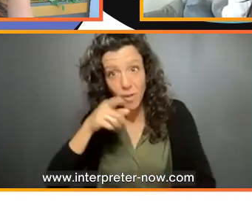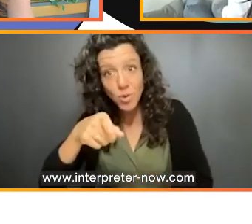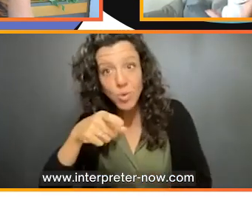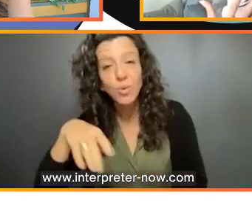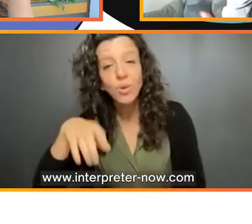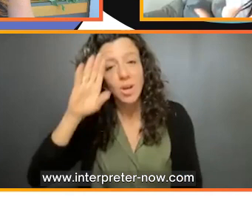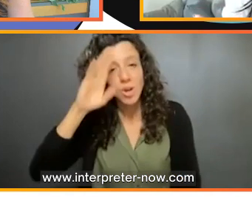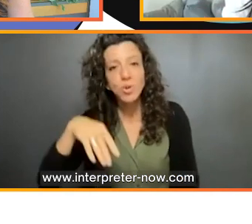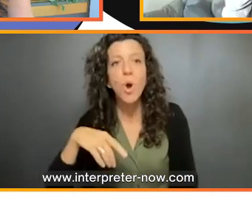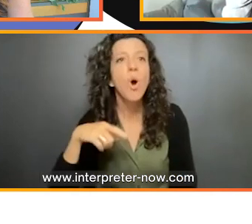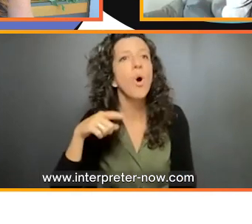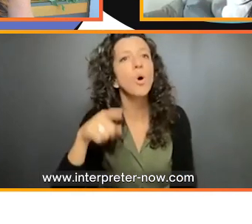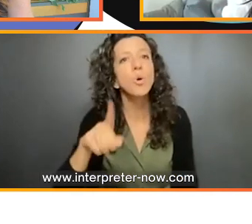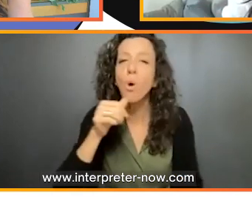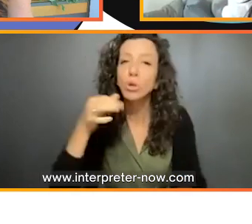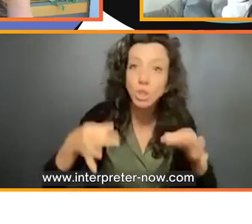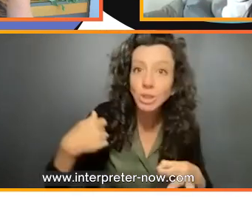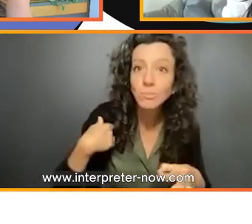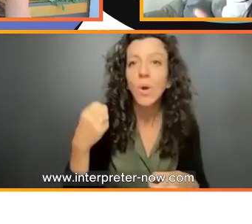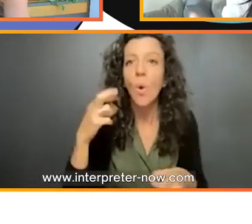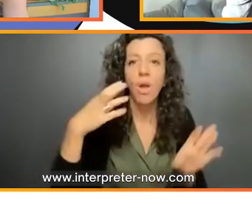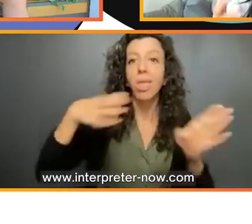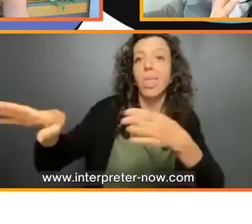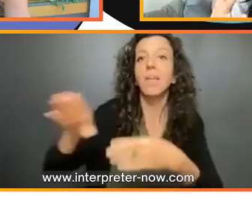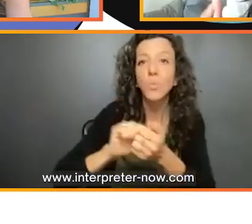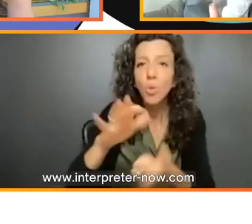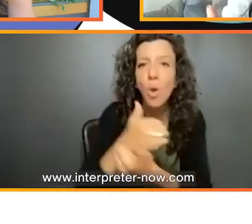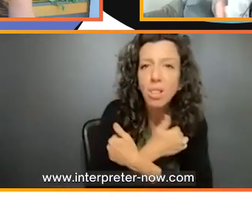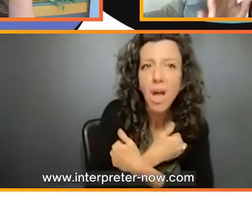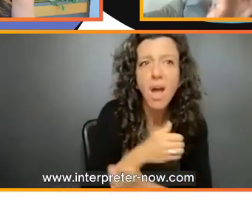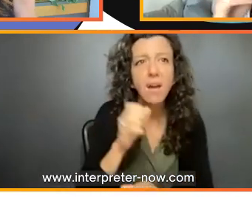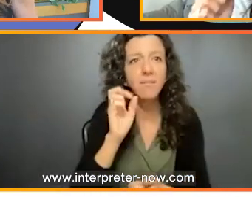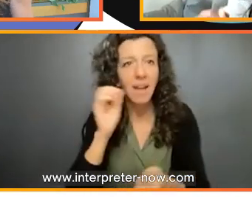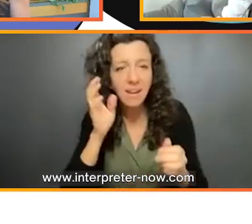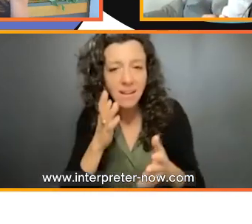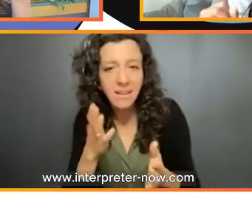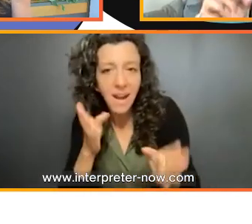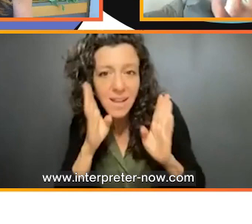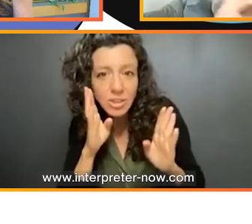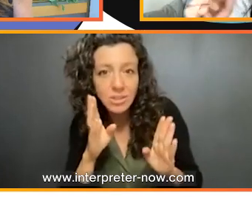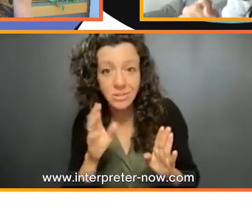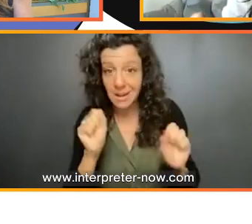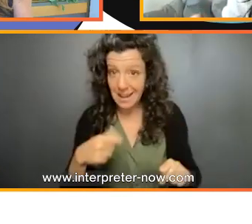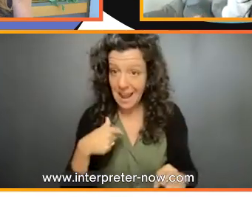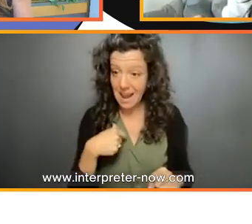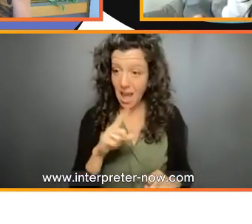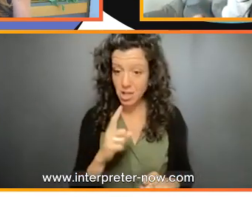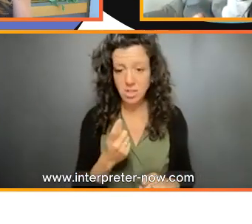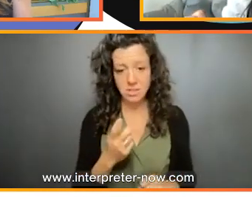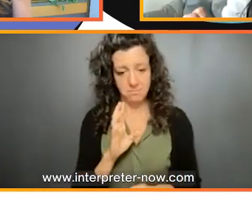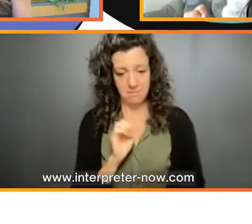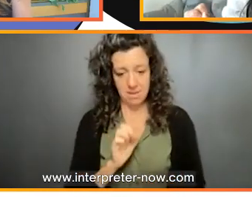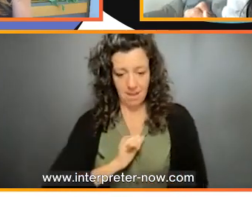about. It's the, can I be me around you? And know that you won't judge me and take opportunities away or take your love and affection